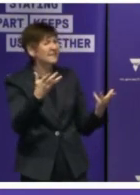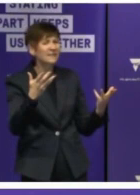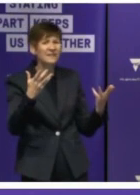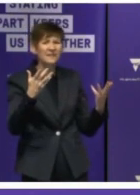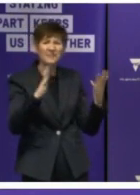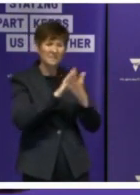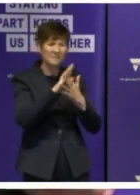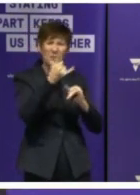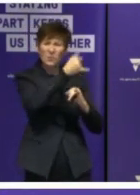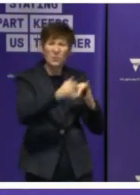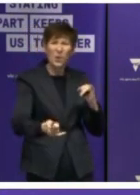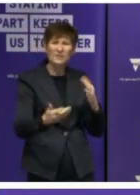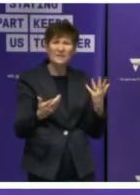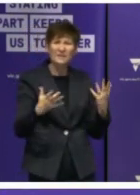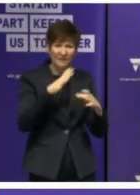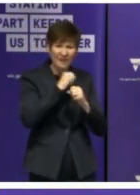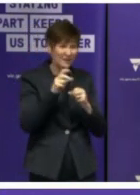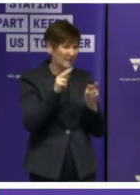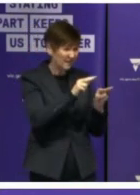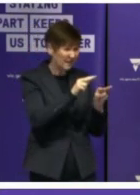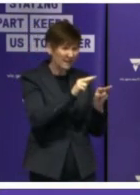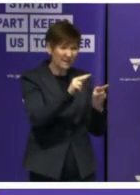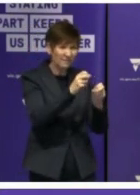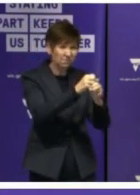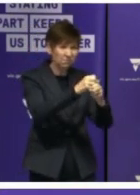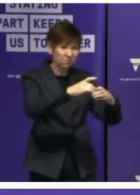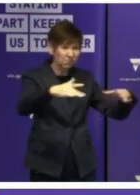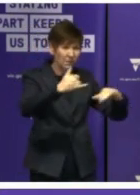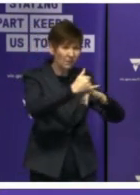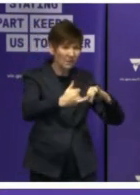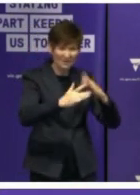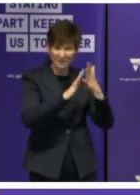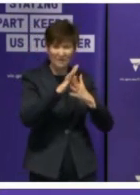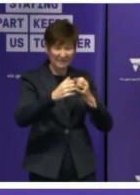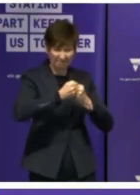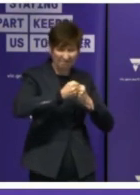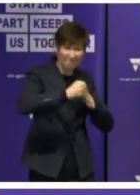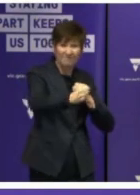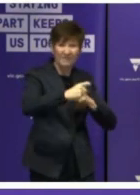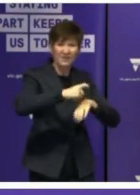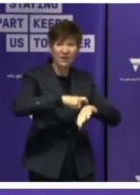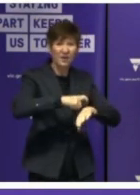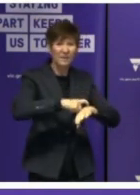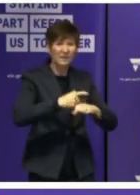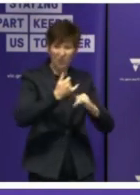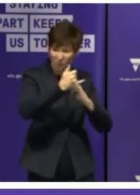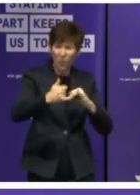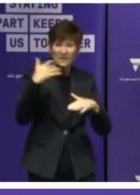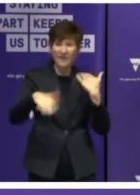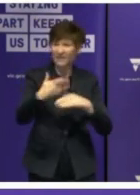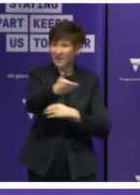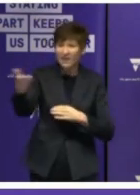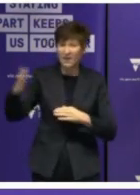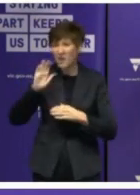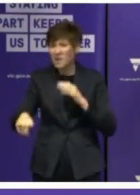make it harder to achieve those lower case numbers. It'll make it harder for all of us to get to the other side of this. So whether it's to protect your family,